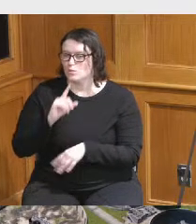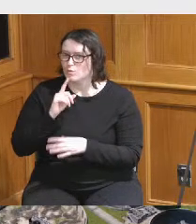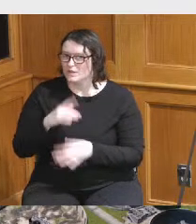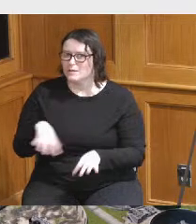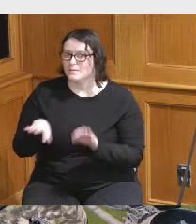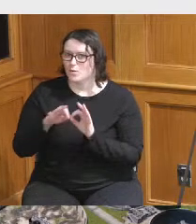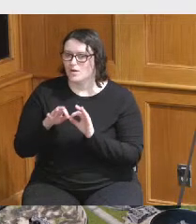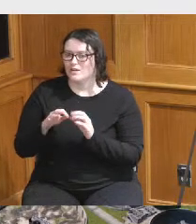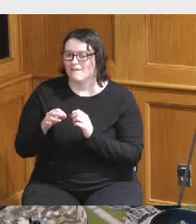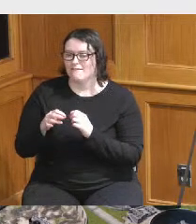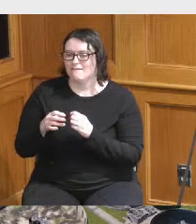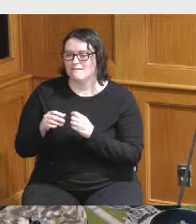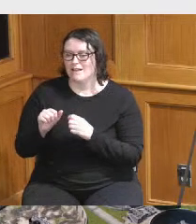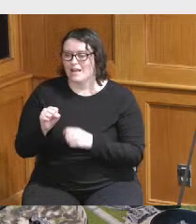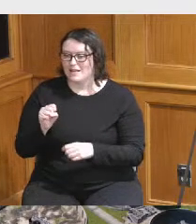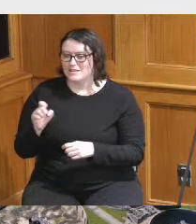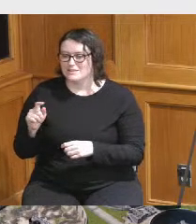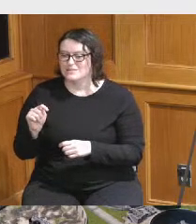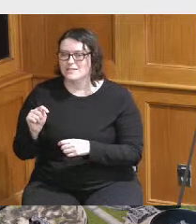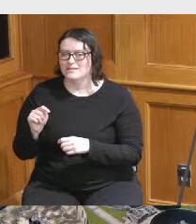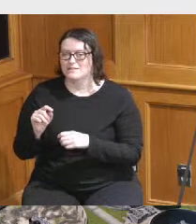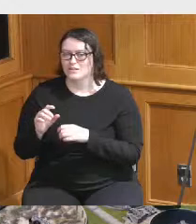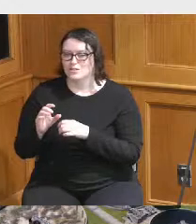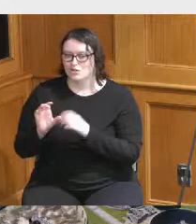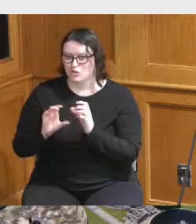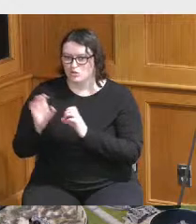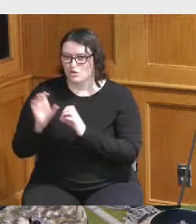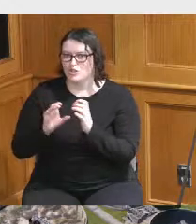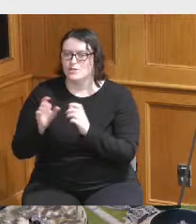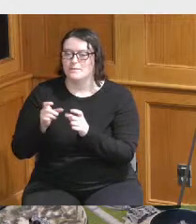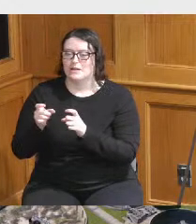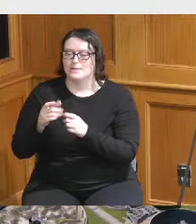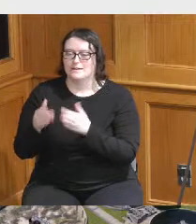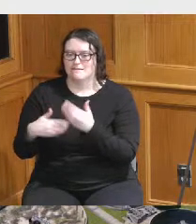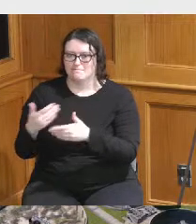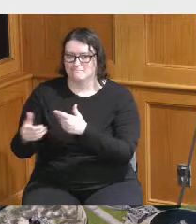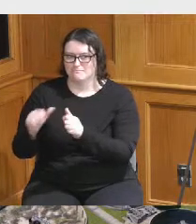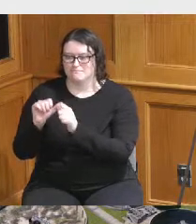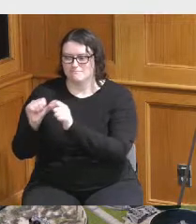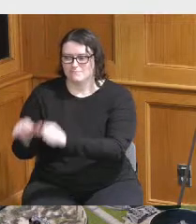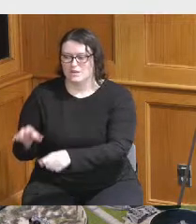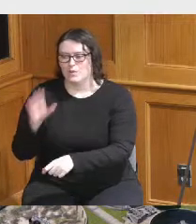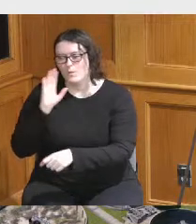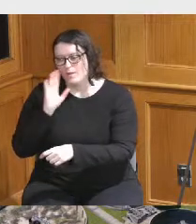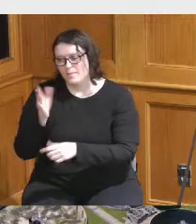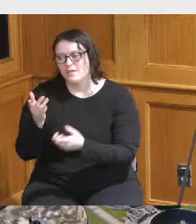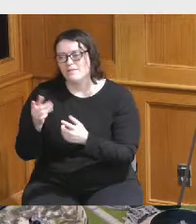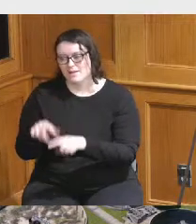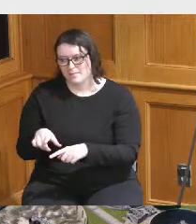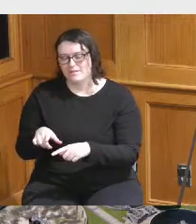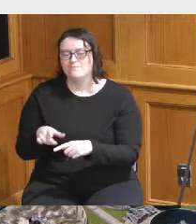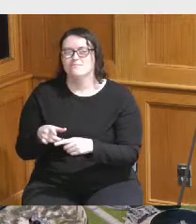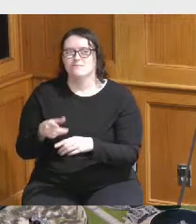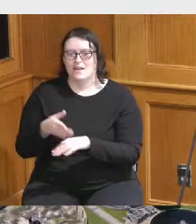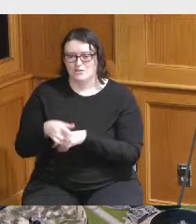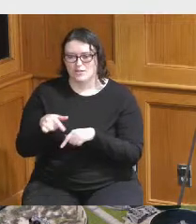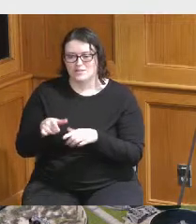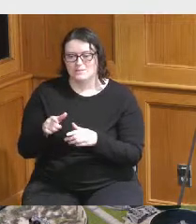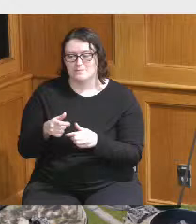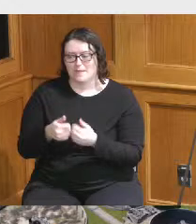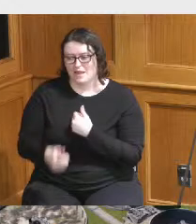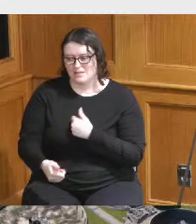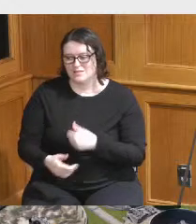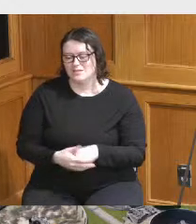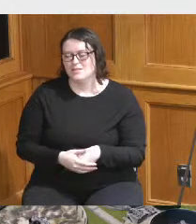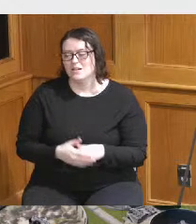asset management construction to move forward. And so those would be appropriated on passage of this budget. The balance, as